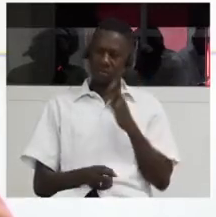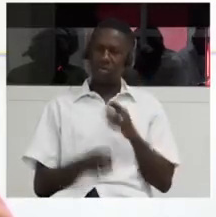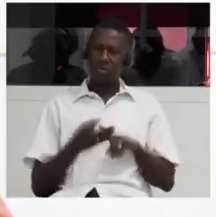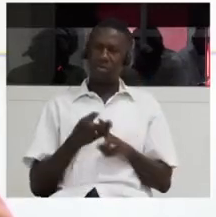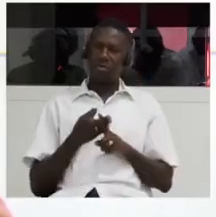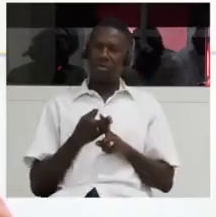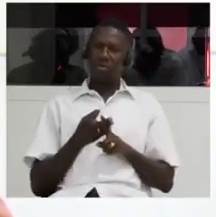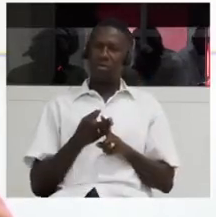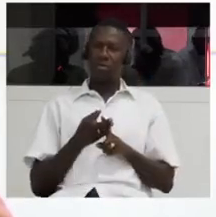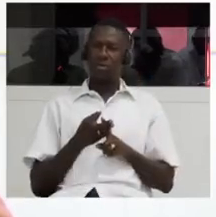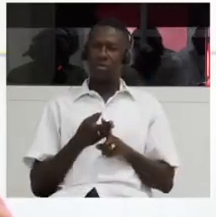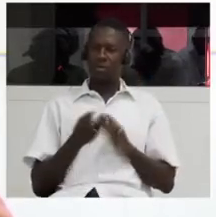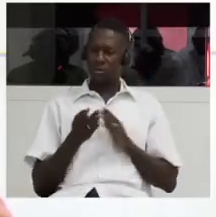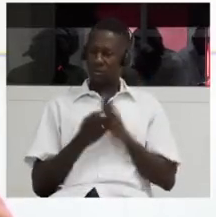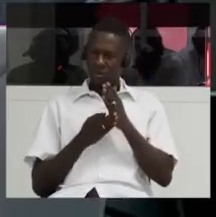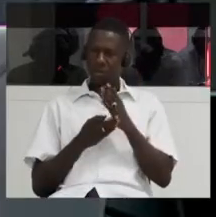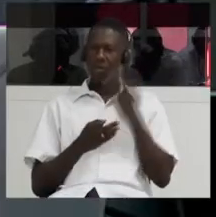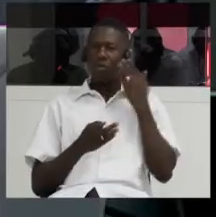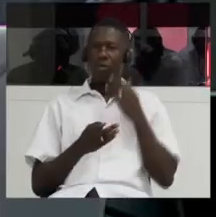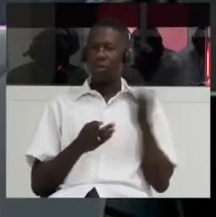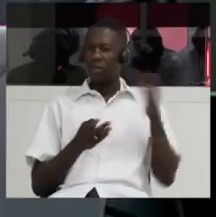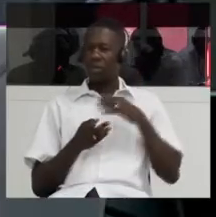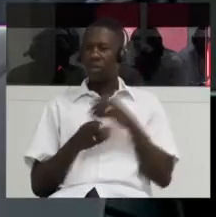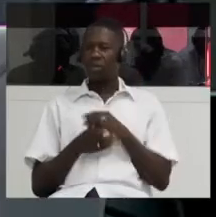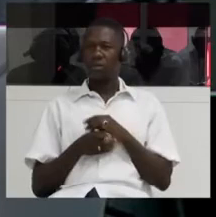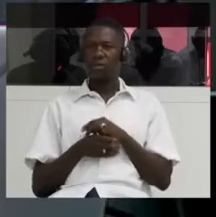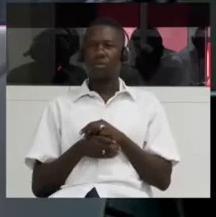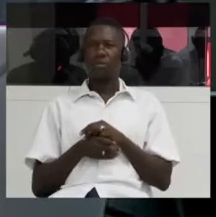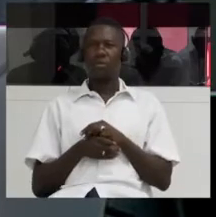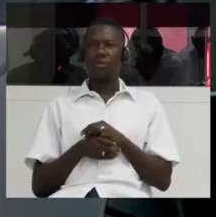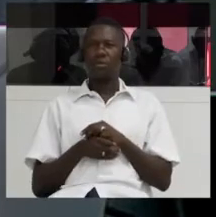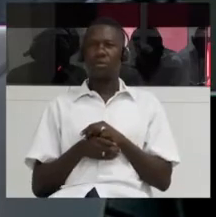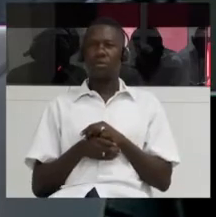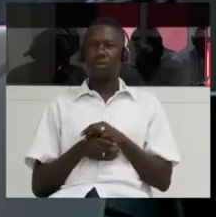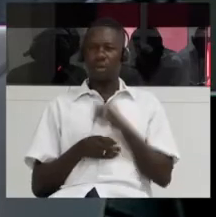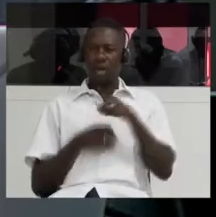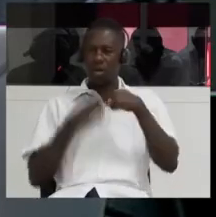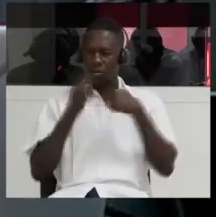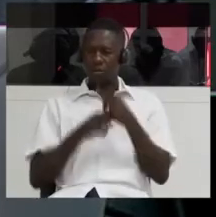So when they came... And how about Sana Sabali?